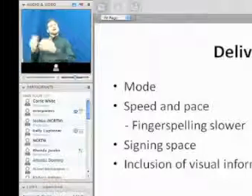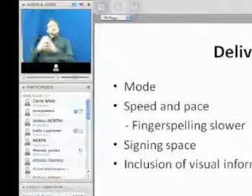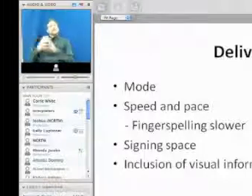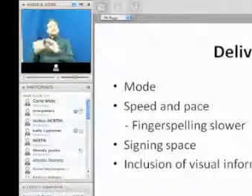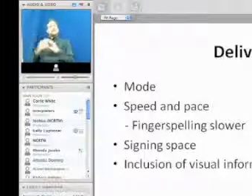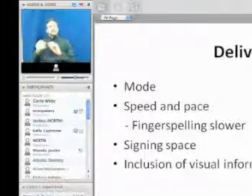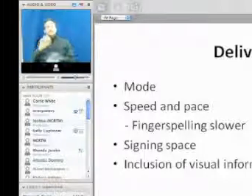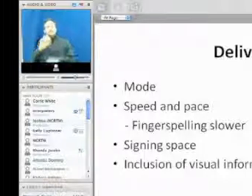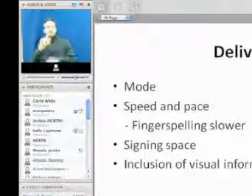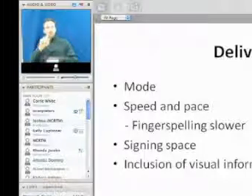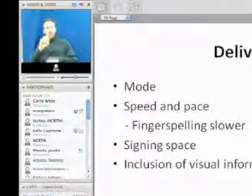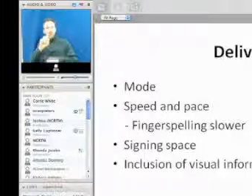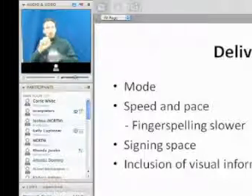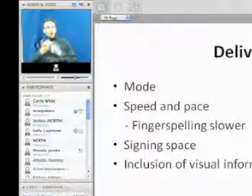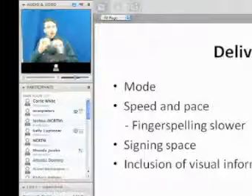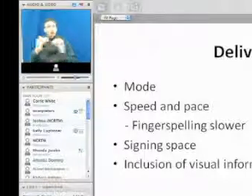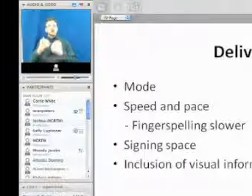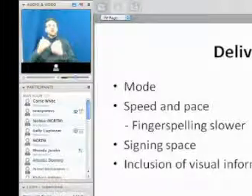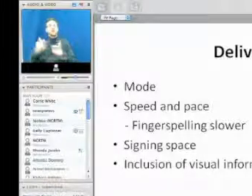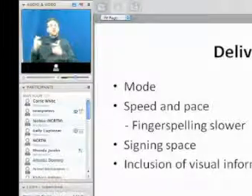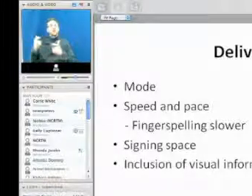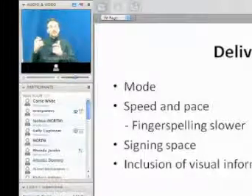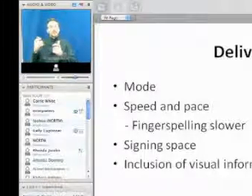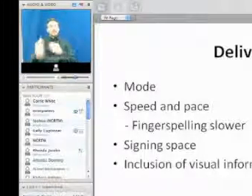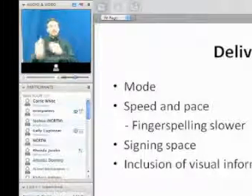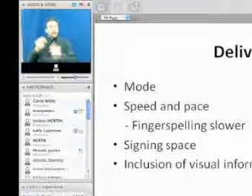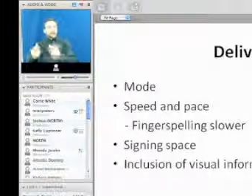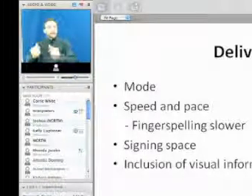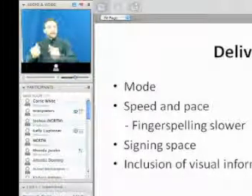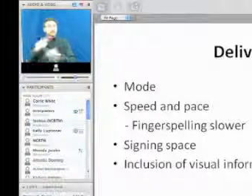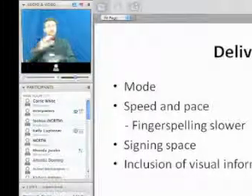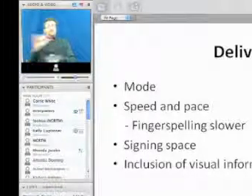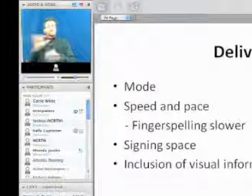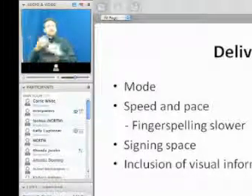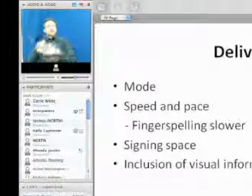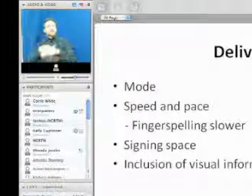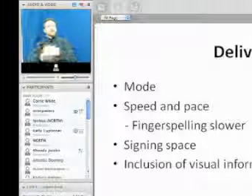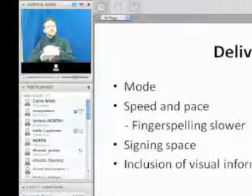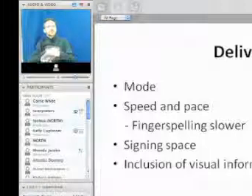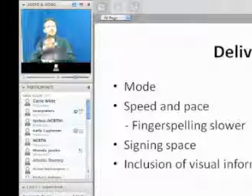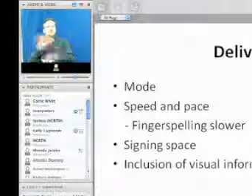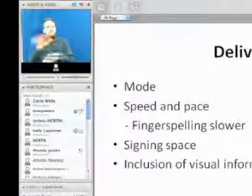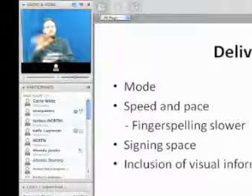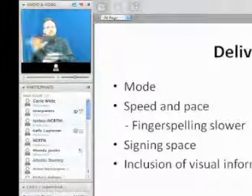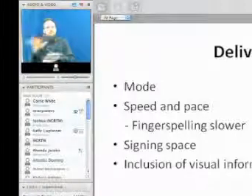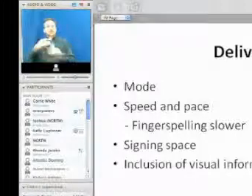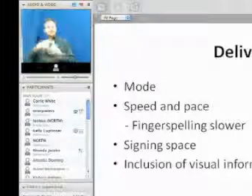slowing down a finger spelling, signing space, and the inclusion of visual information.